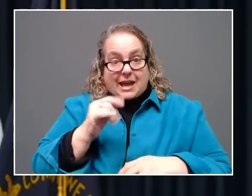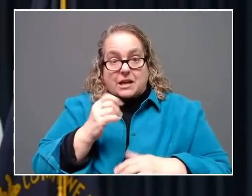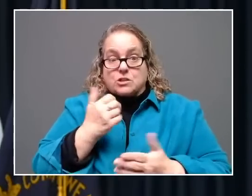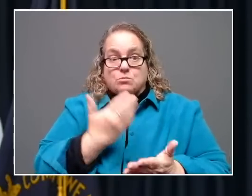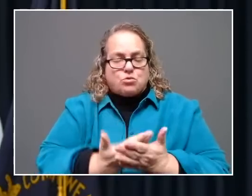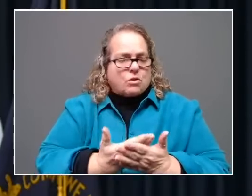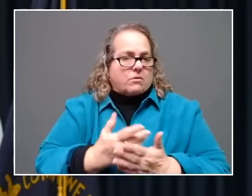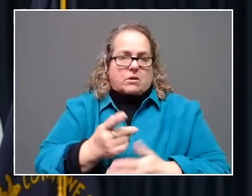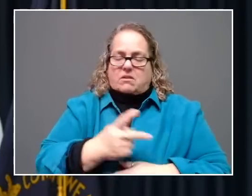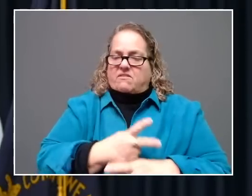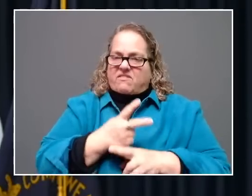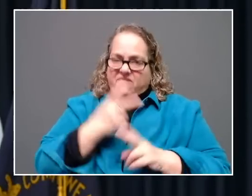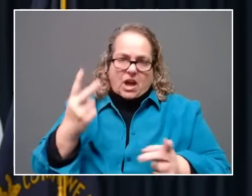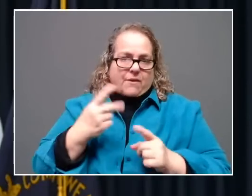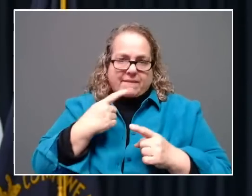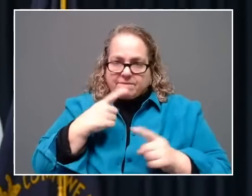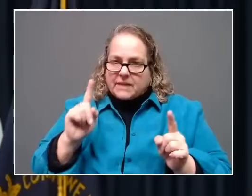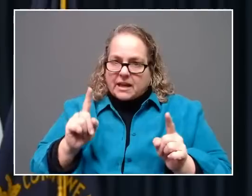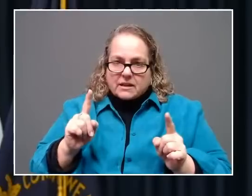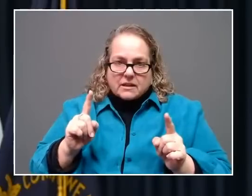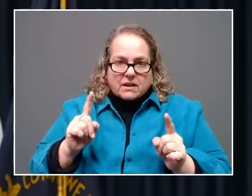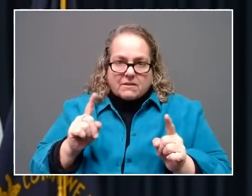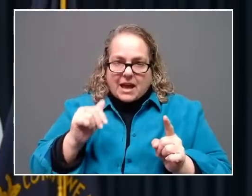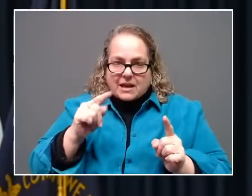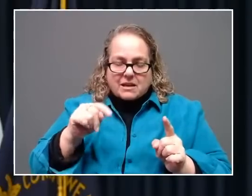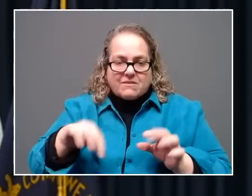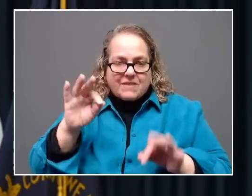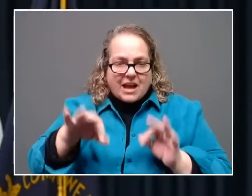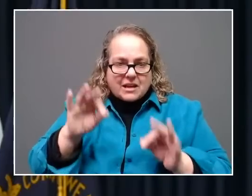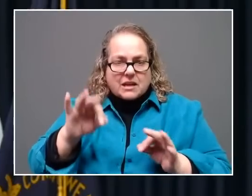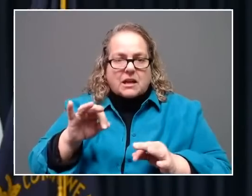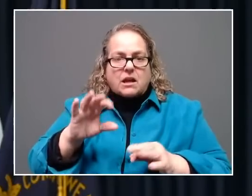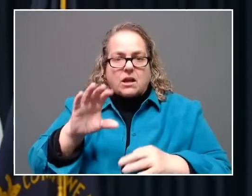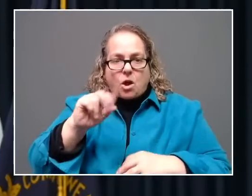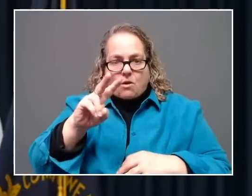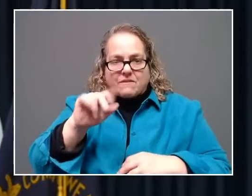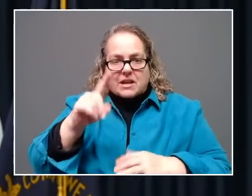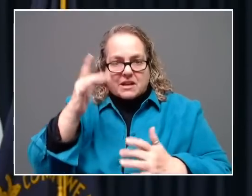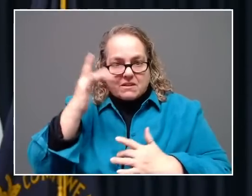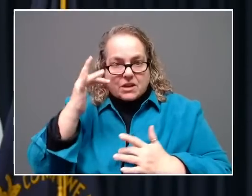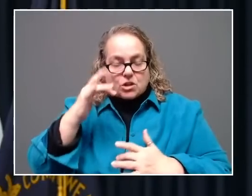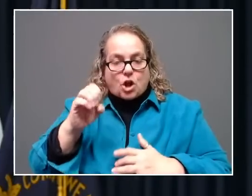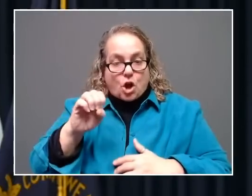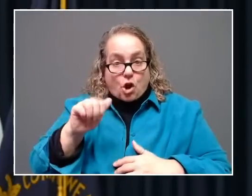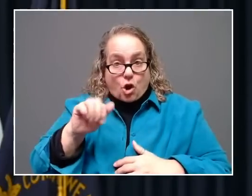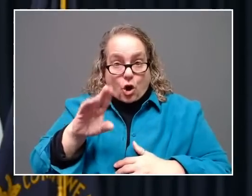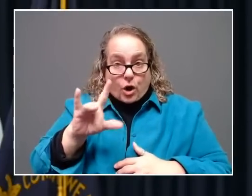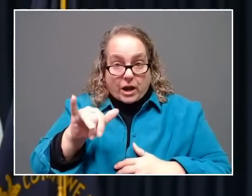incredibly effective at finding COVID infection early.